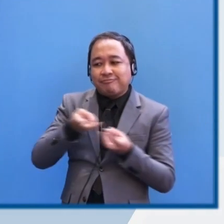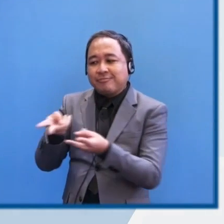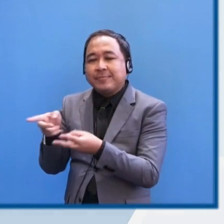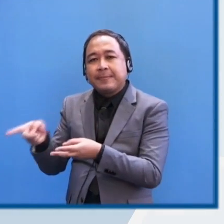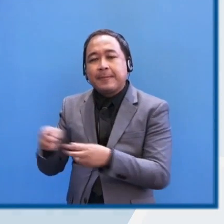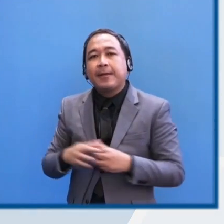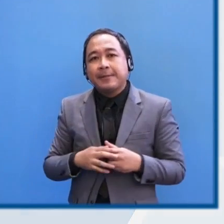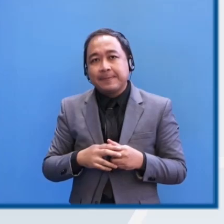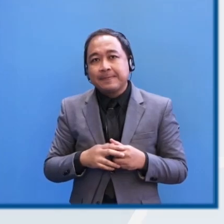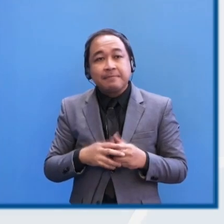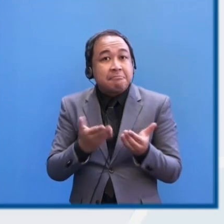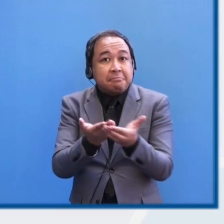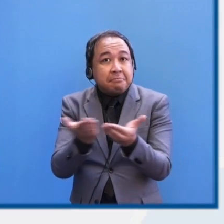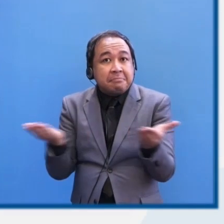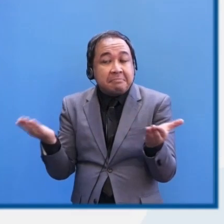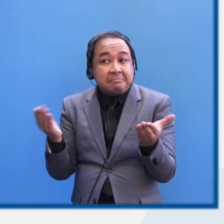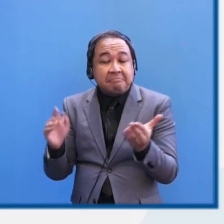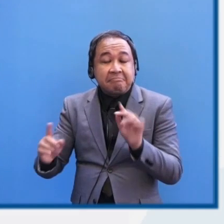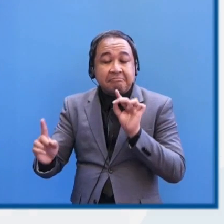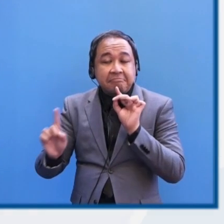Anyone want to answer that one?